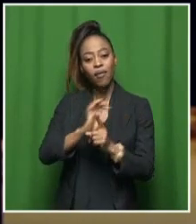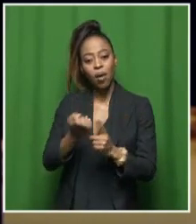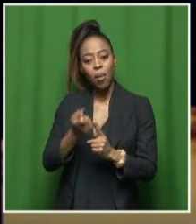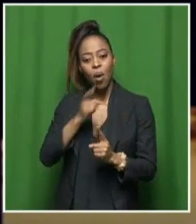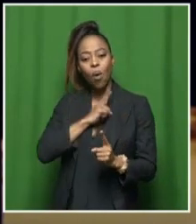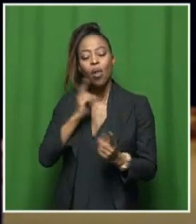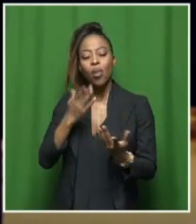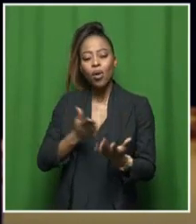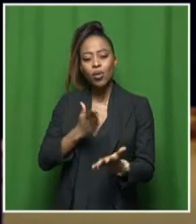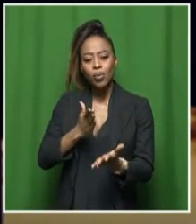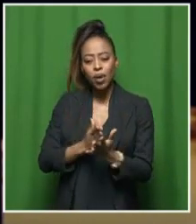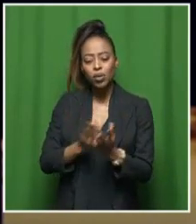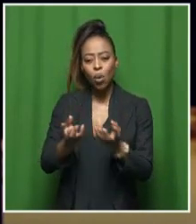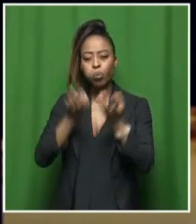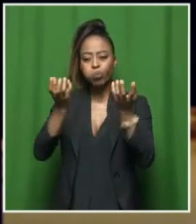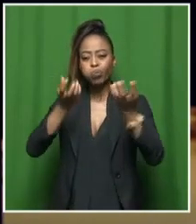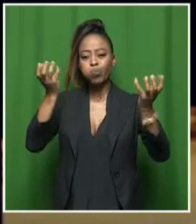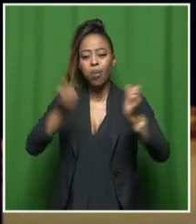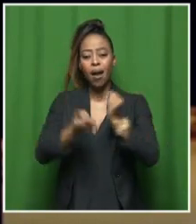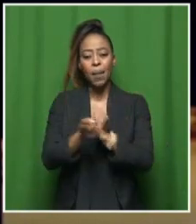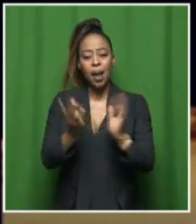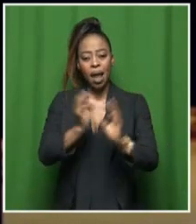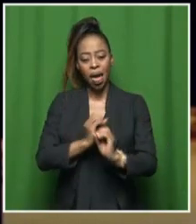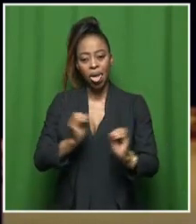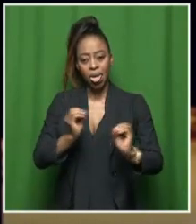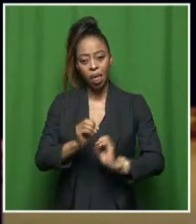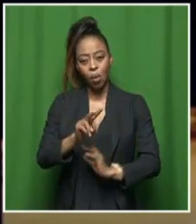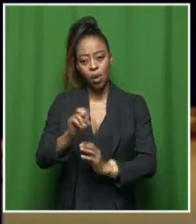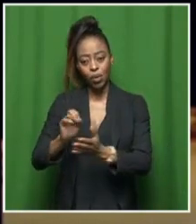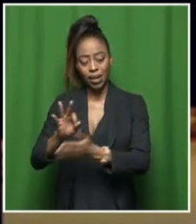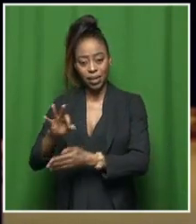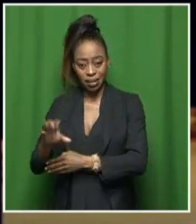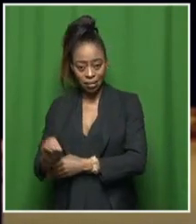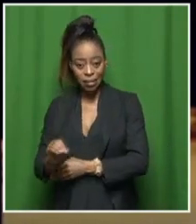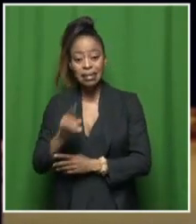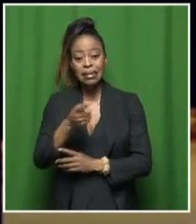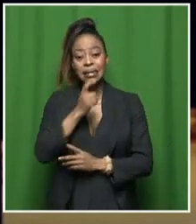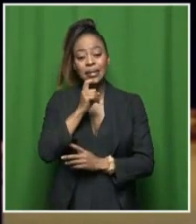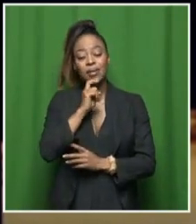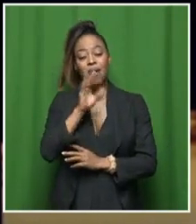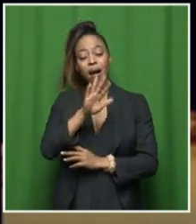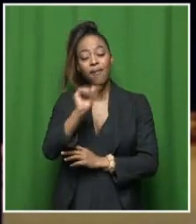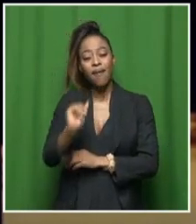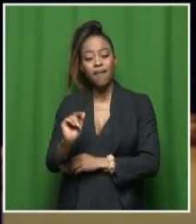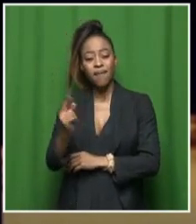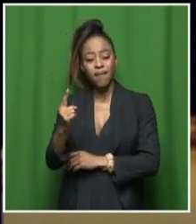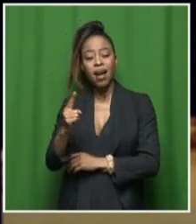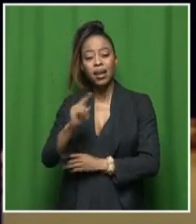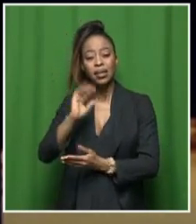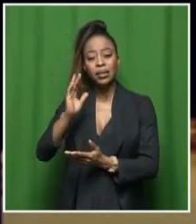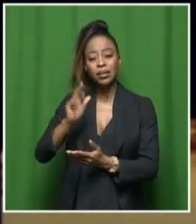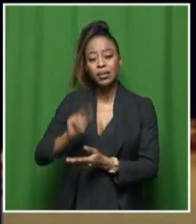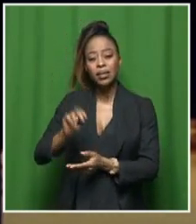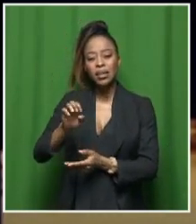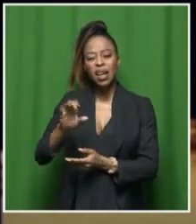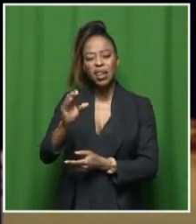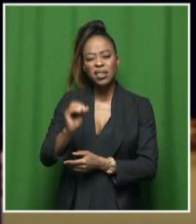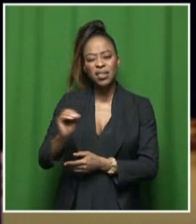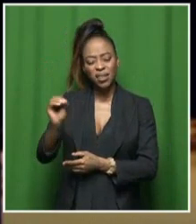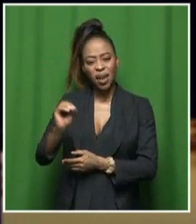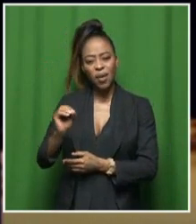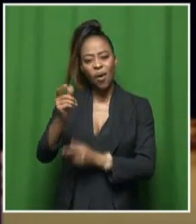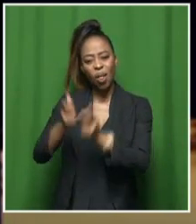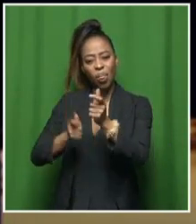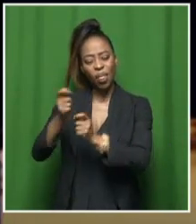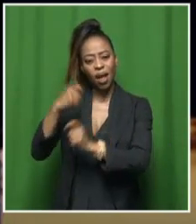of zero carbon emissions by 2030. This is through their Africa's first ever net zero dairy farm,